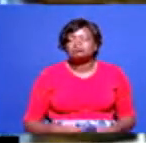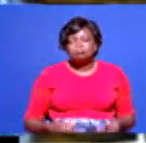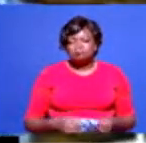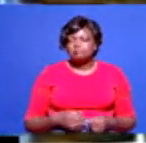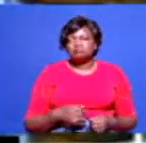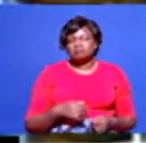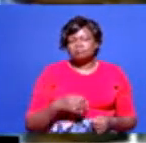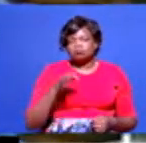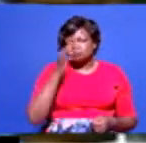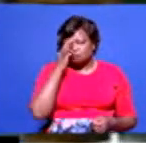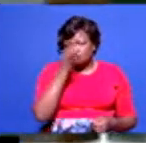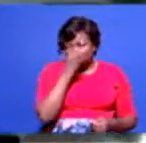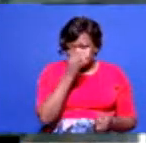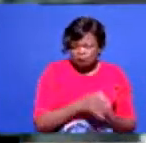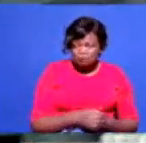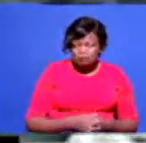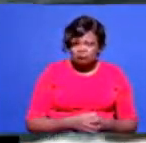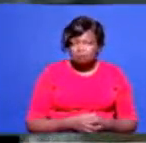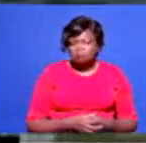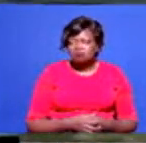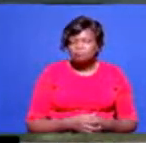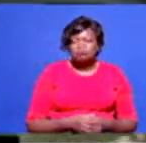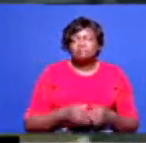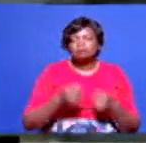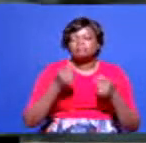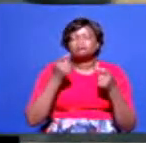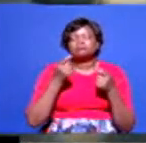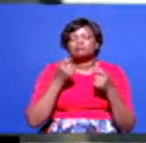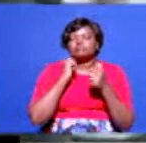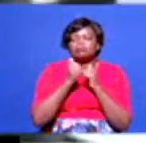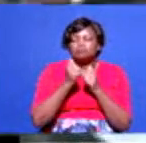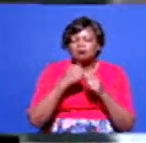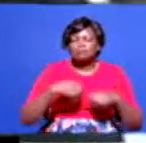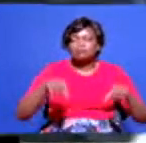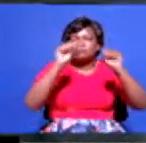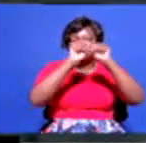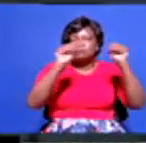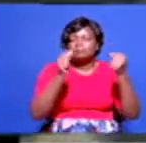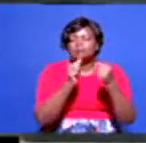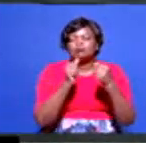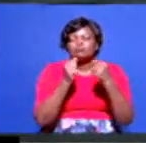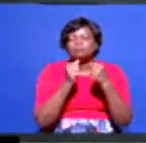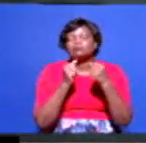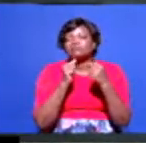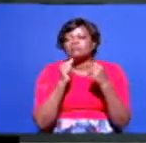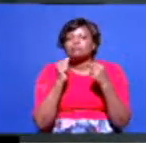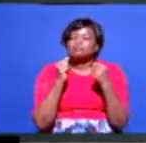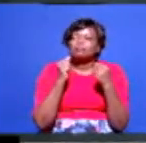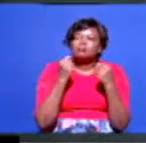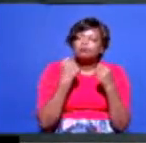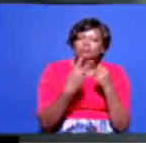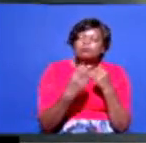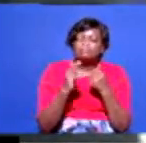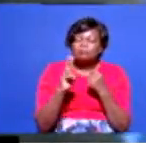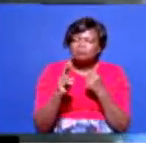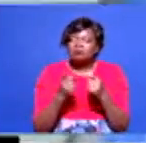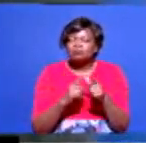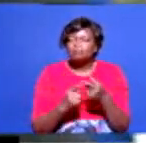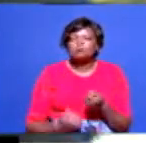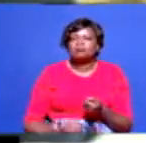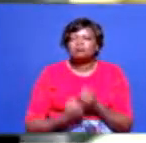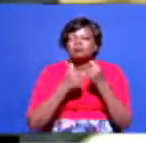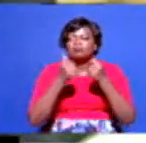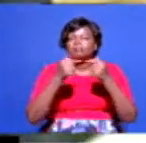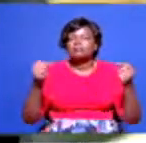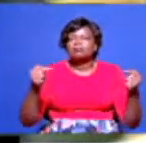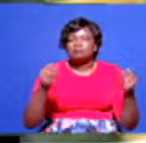will give the presidency another shot in 2002, this time around boosted by a host of other opposition parties under